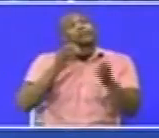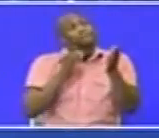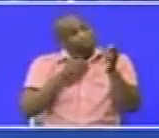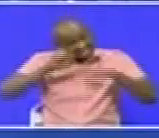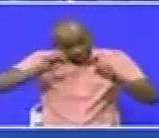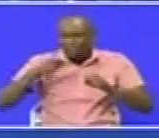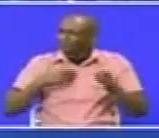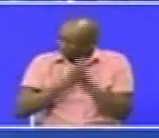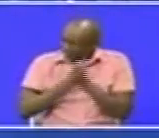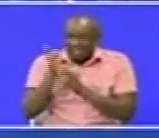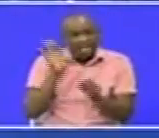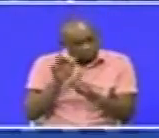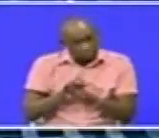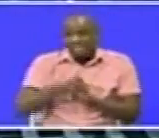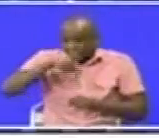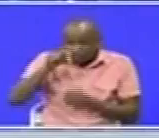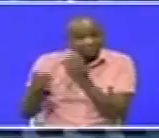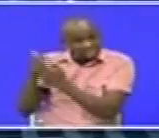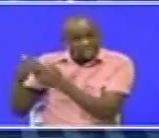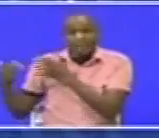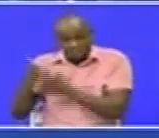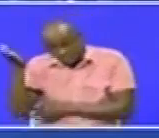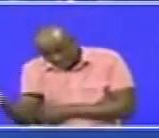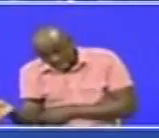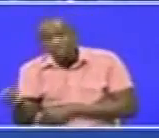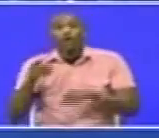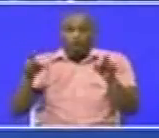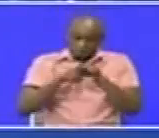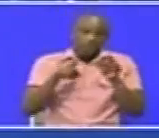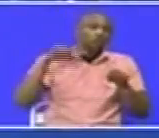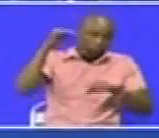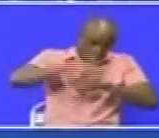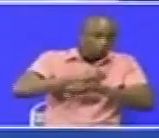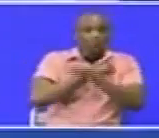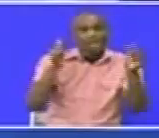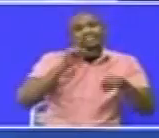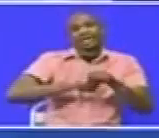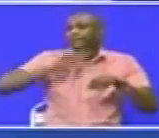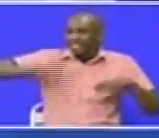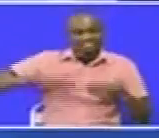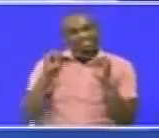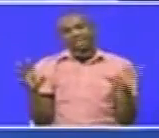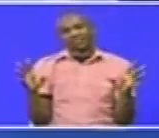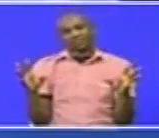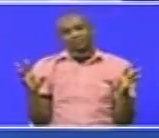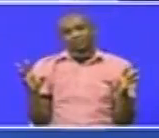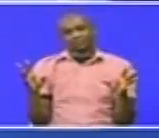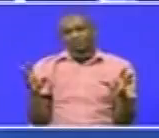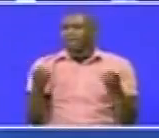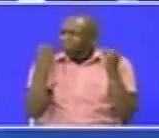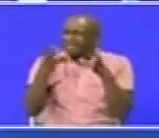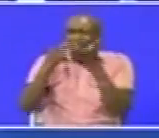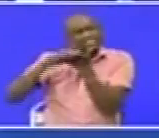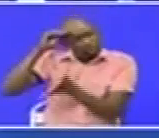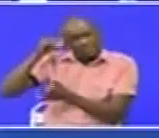will be able to attend to the babies after delivery and also come to school on time. Most of the